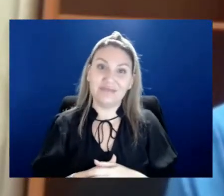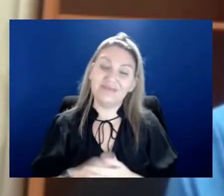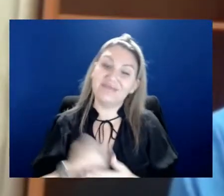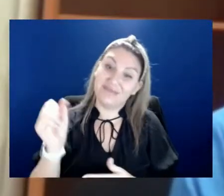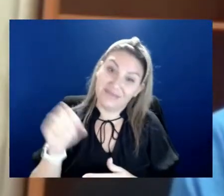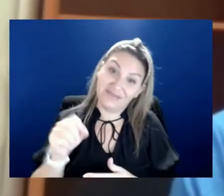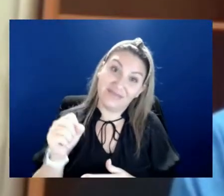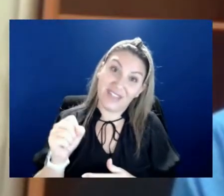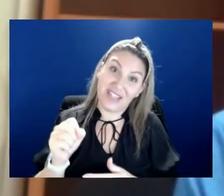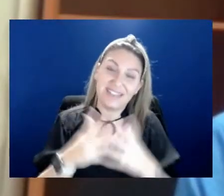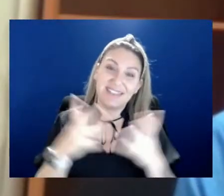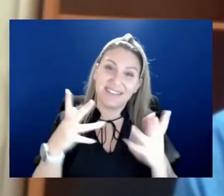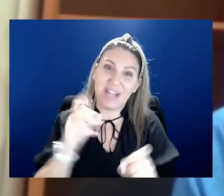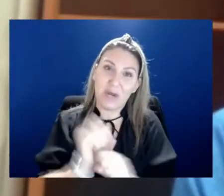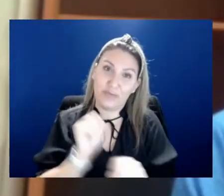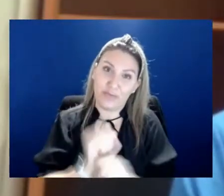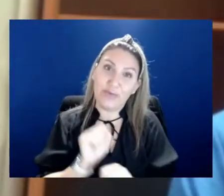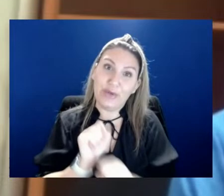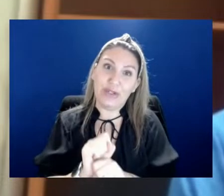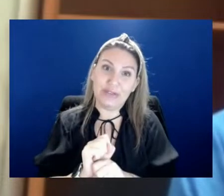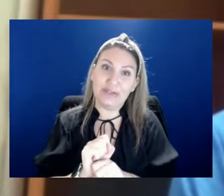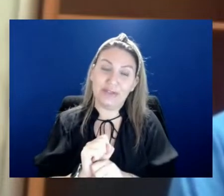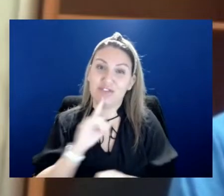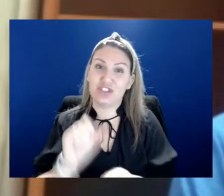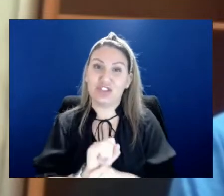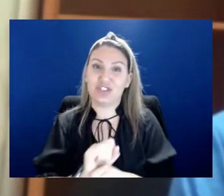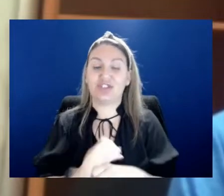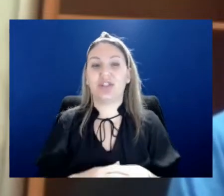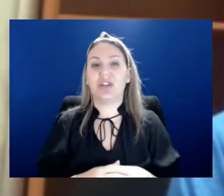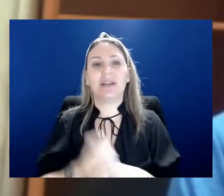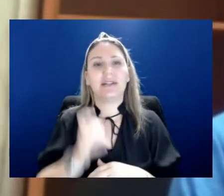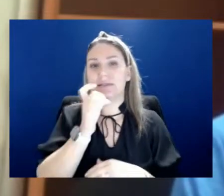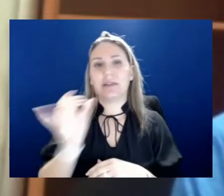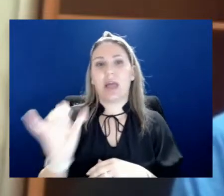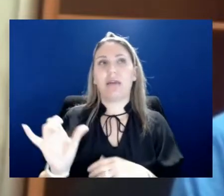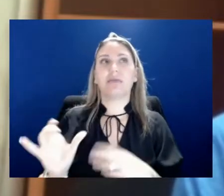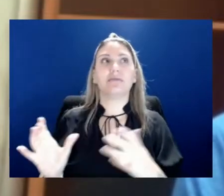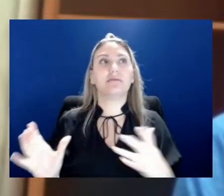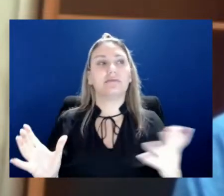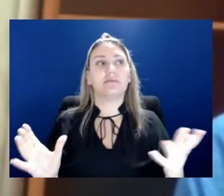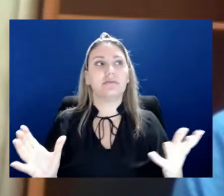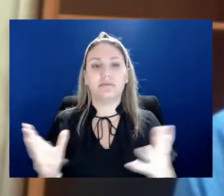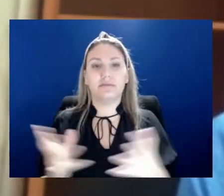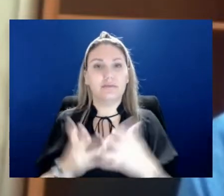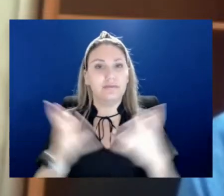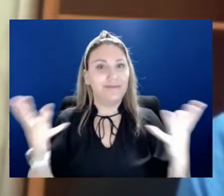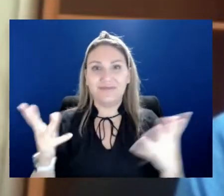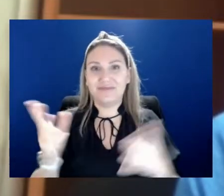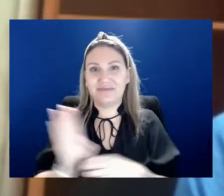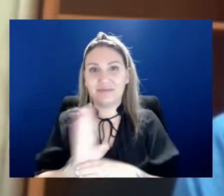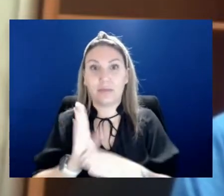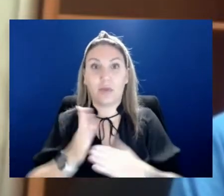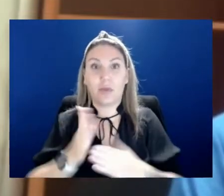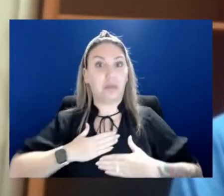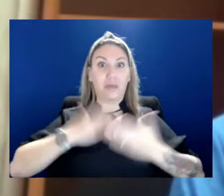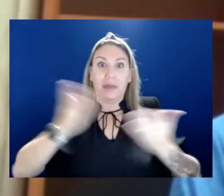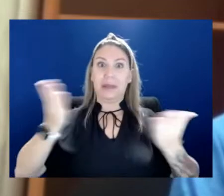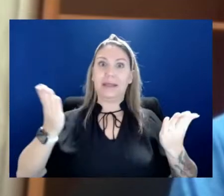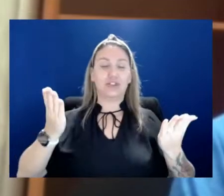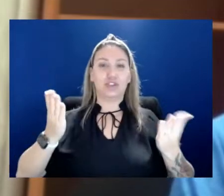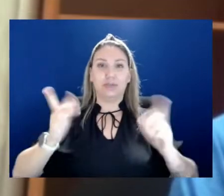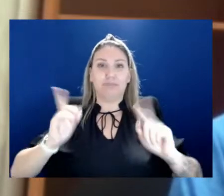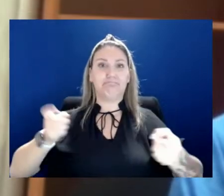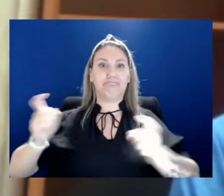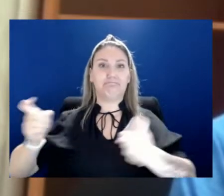a lot of work, no doubt, and it's not like there are a lot of companies out there willing to offer these. They're